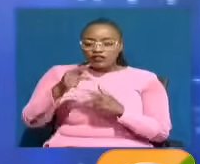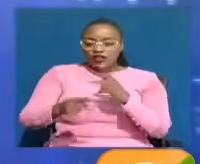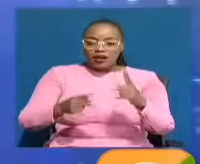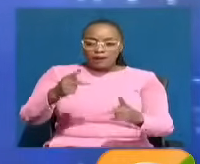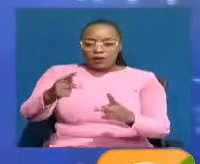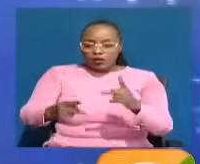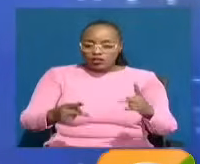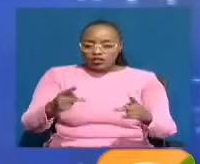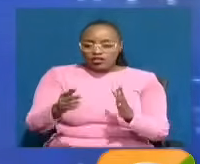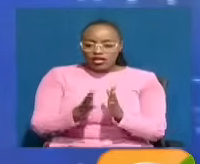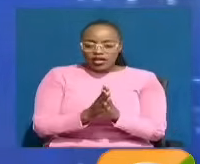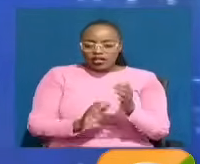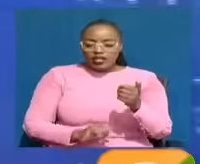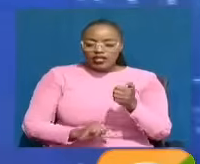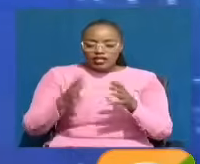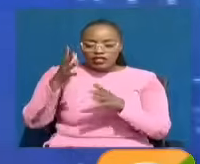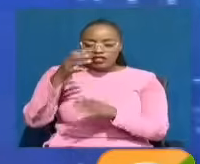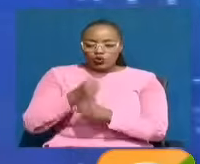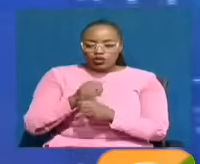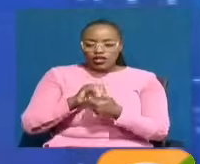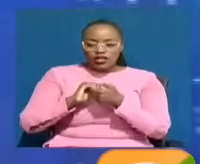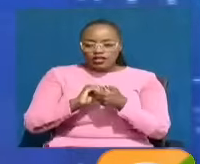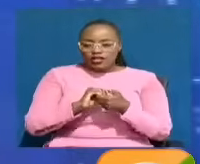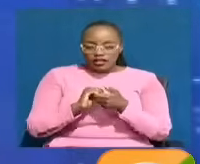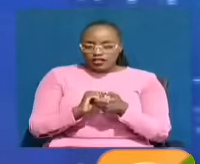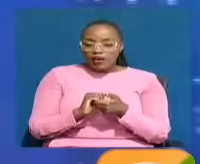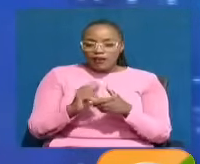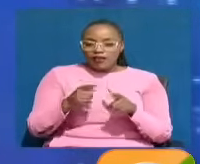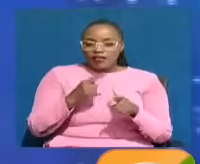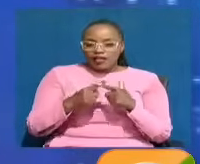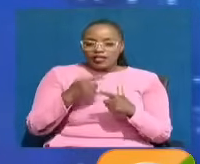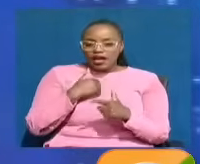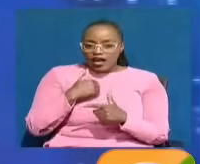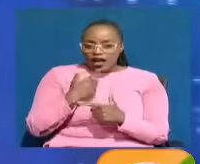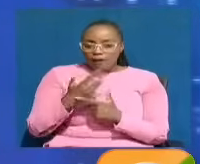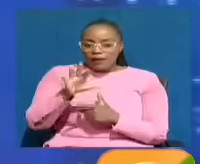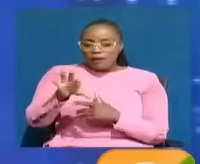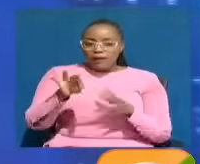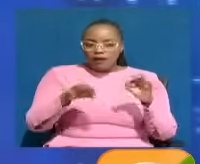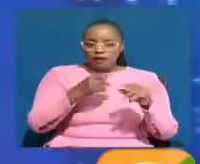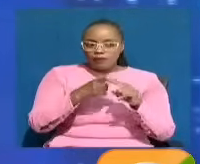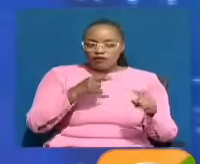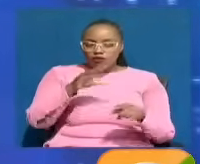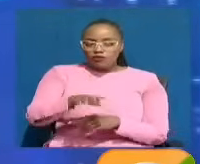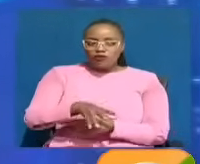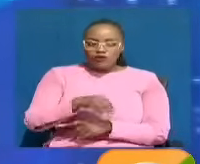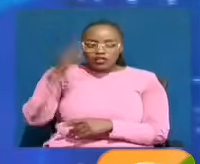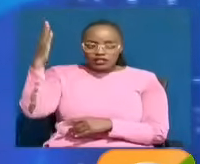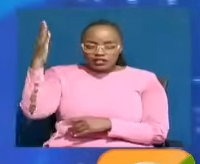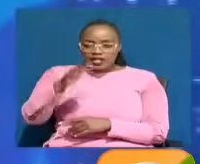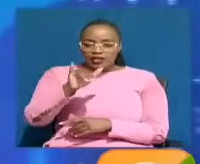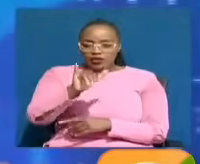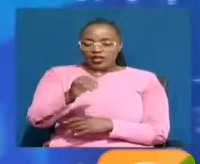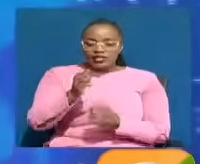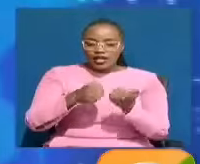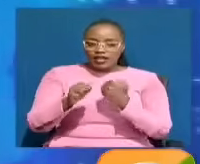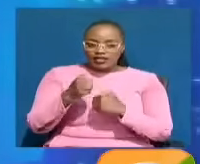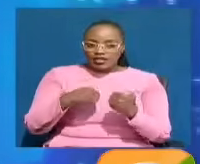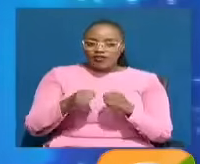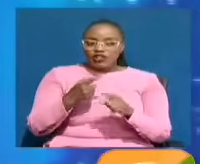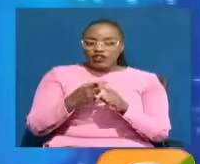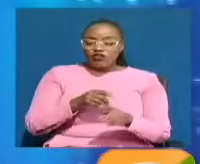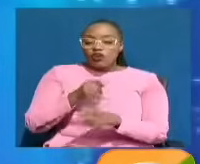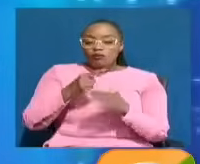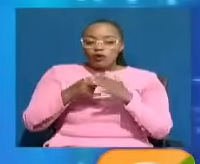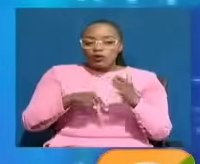processes and the stakeholder investment. Most of this money is being taken from the political parties directly into the activity. So apart from